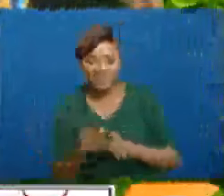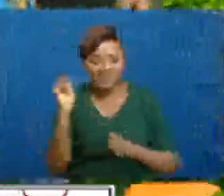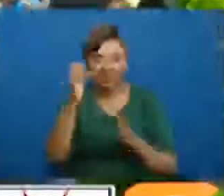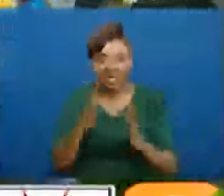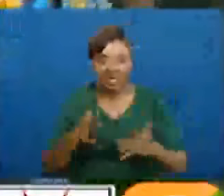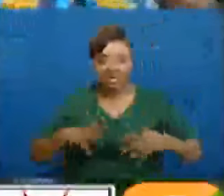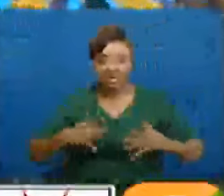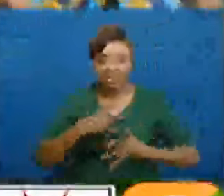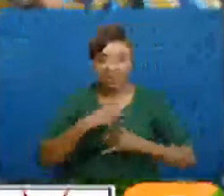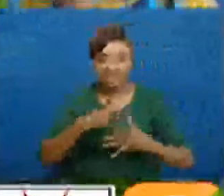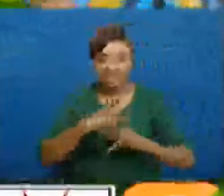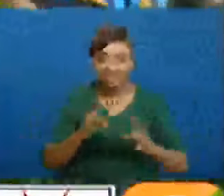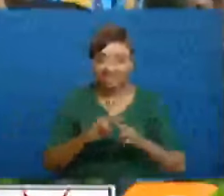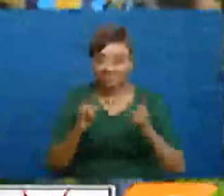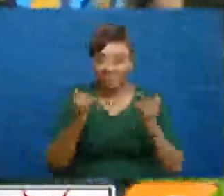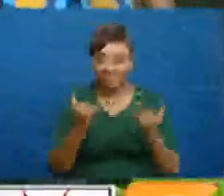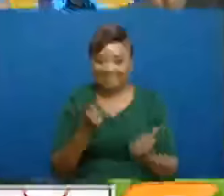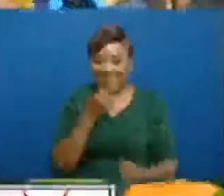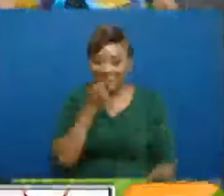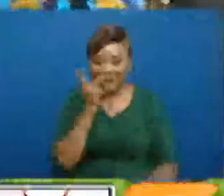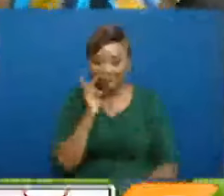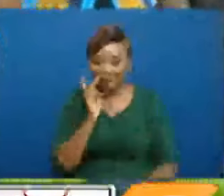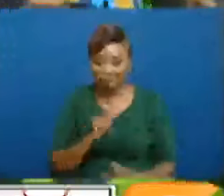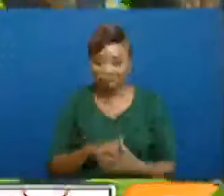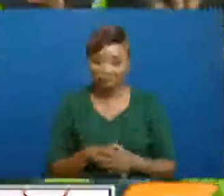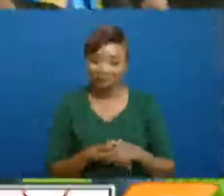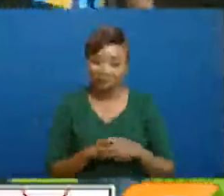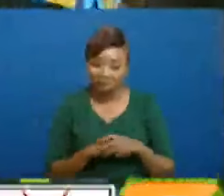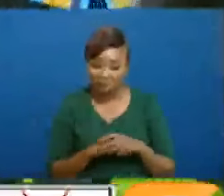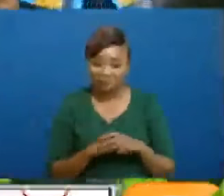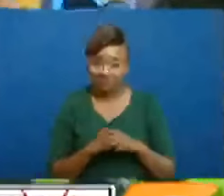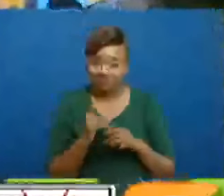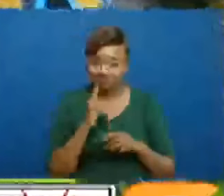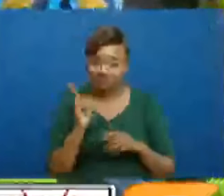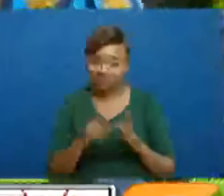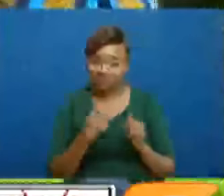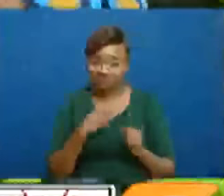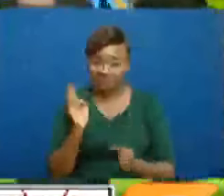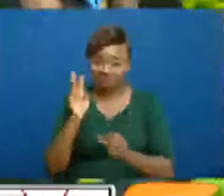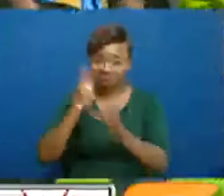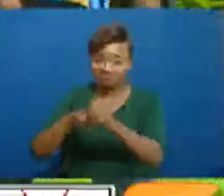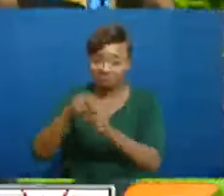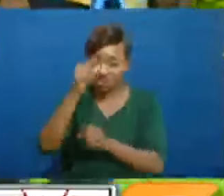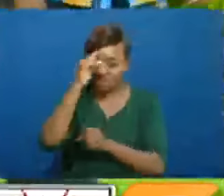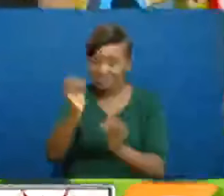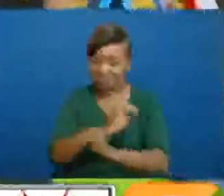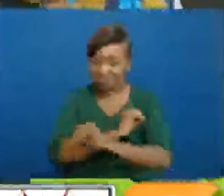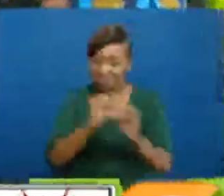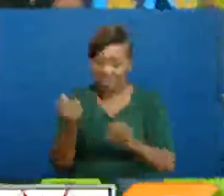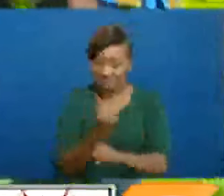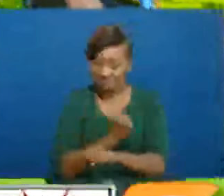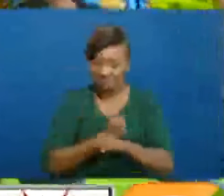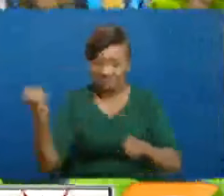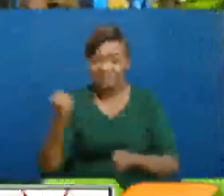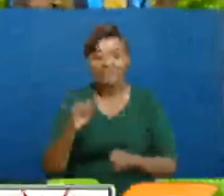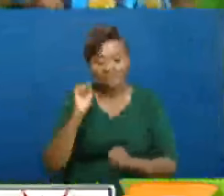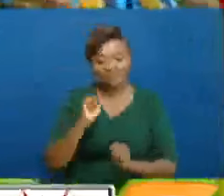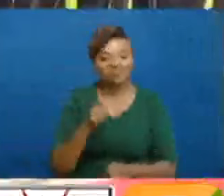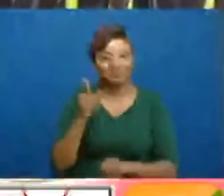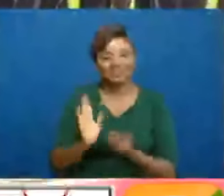Wiper leader Kalonzo Musyoka's hardline stance on joining government could well have saved Alfred Mutua. The former CS for